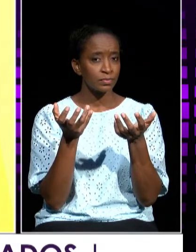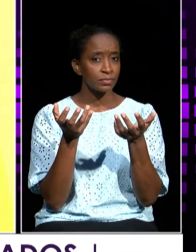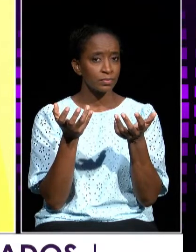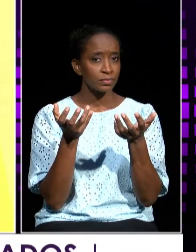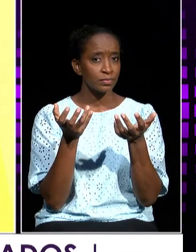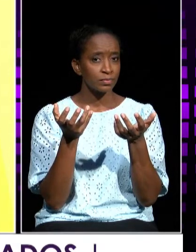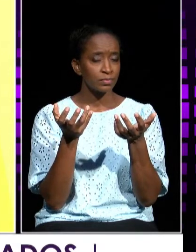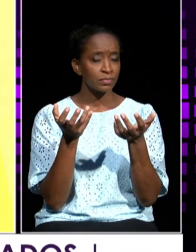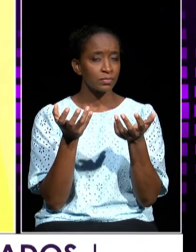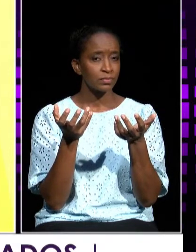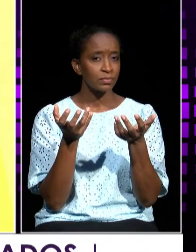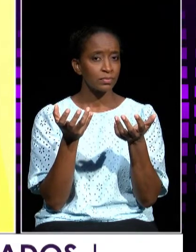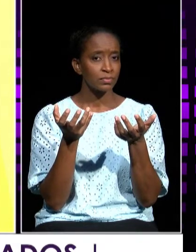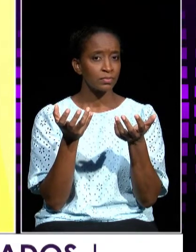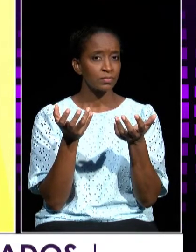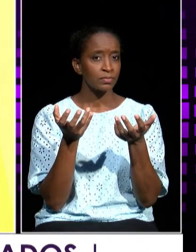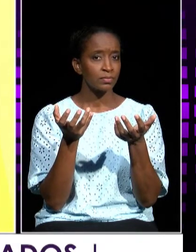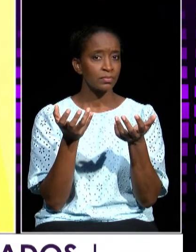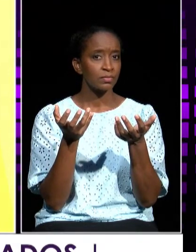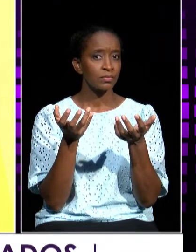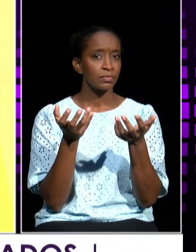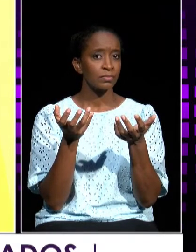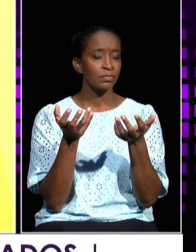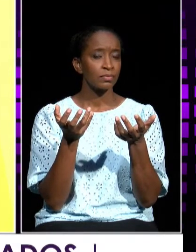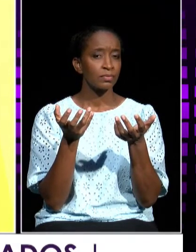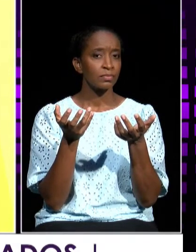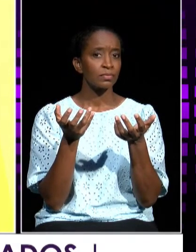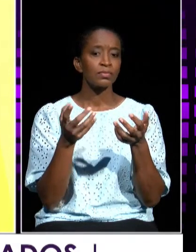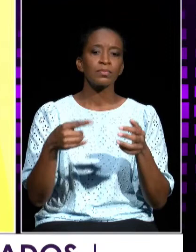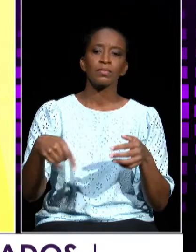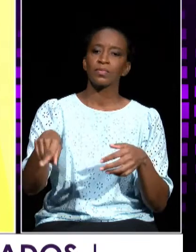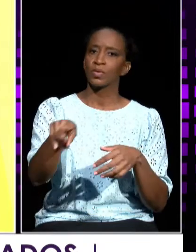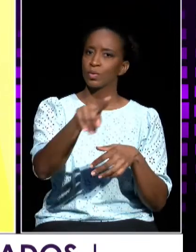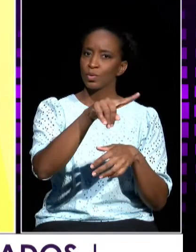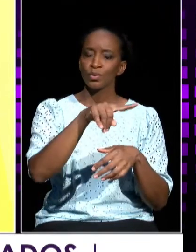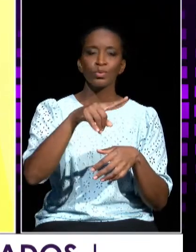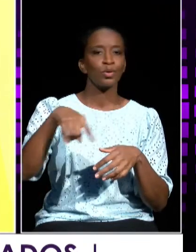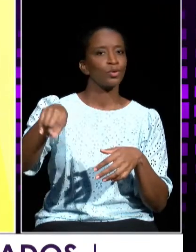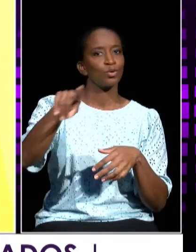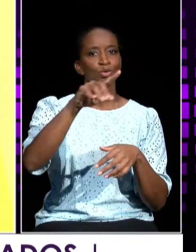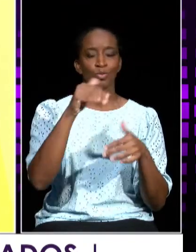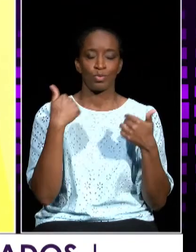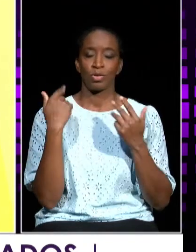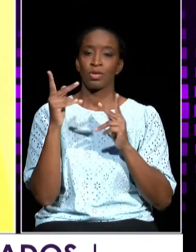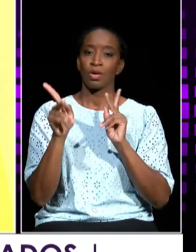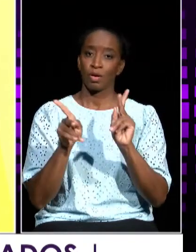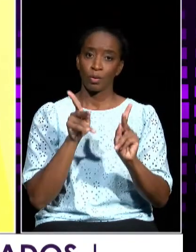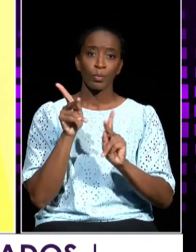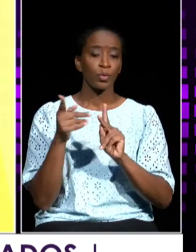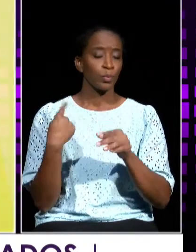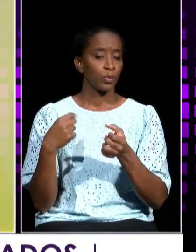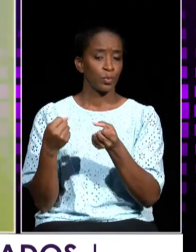inside of this country, that we're getting absolute value in terms of what you can achieve.